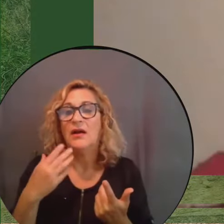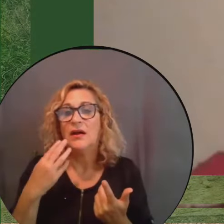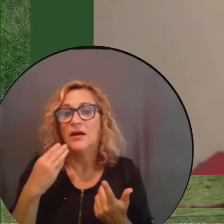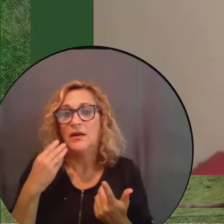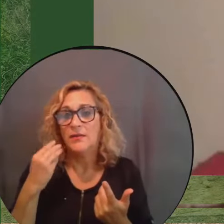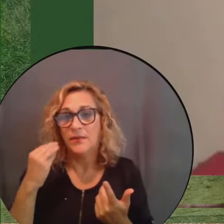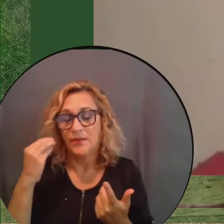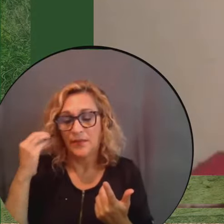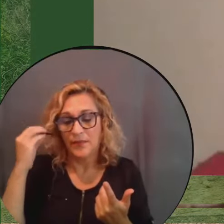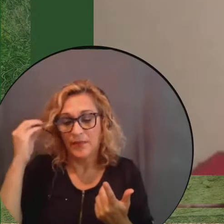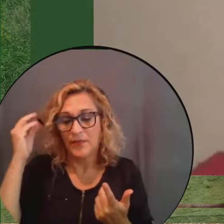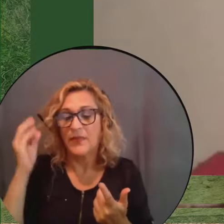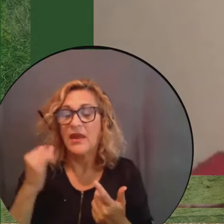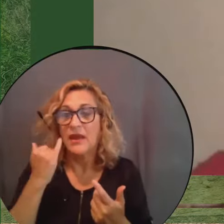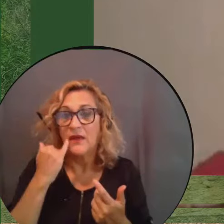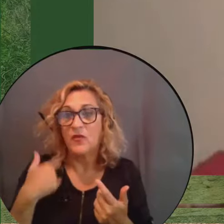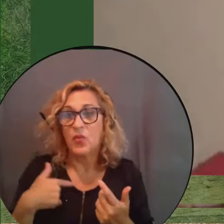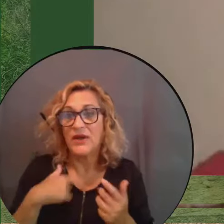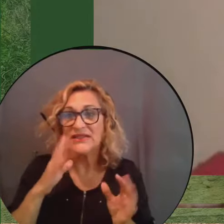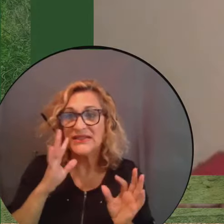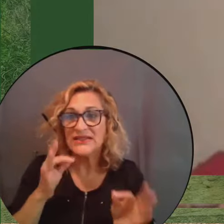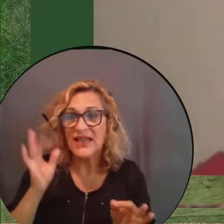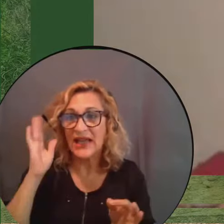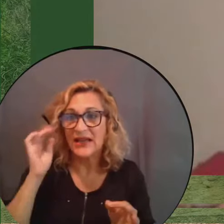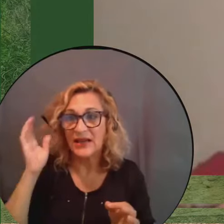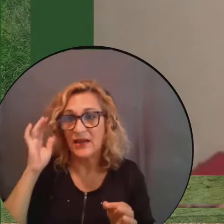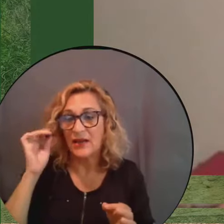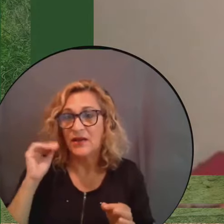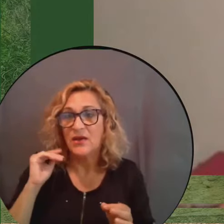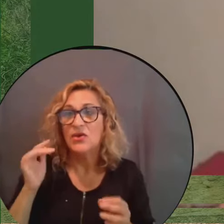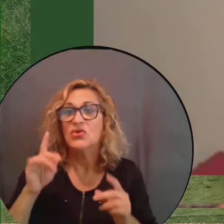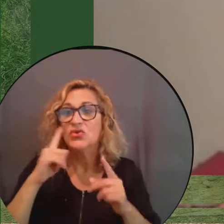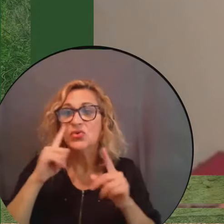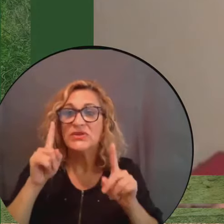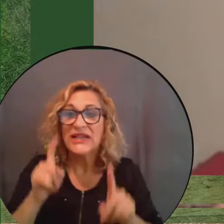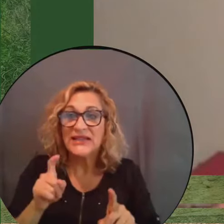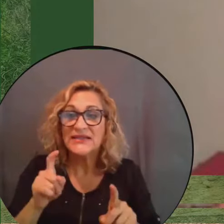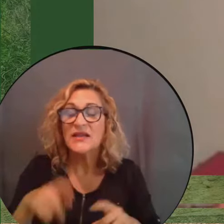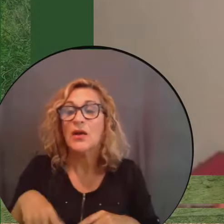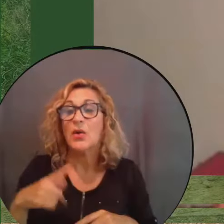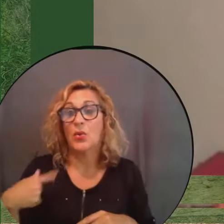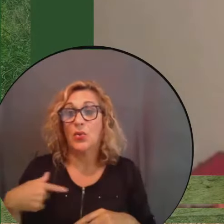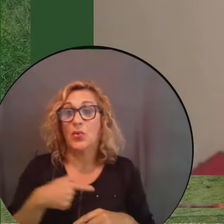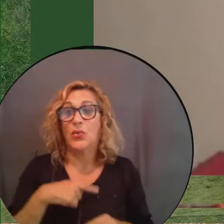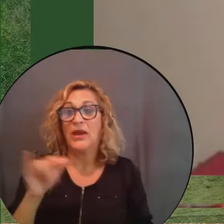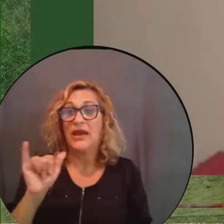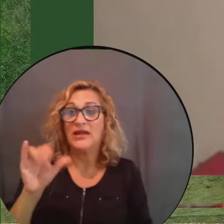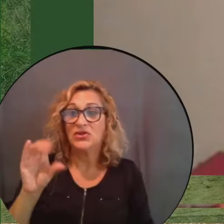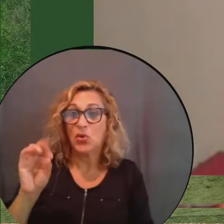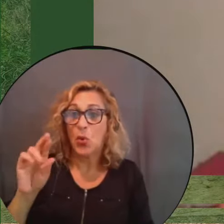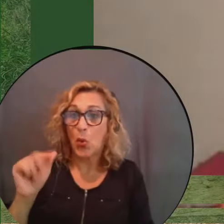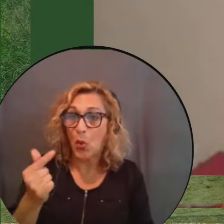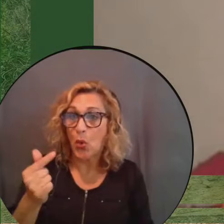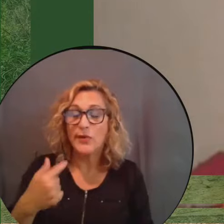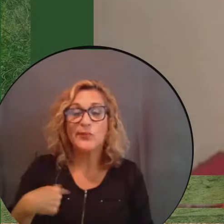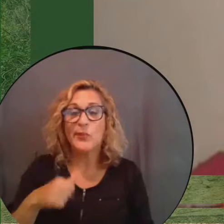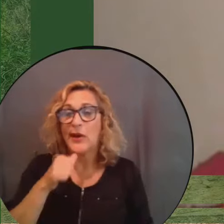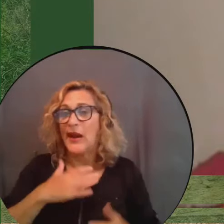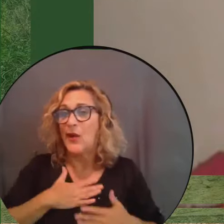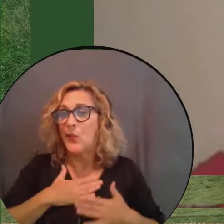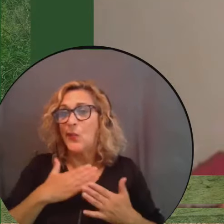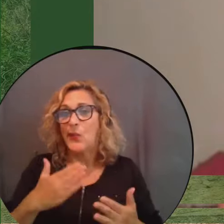we decided to test this, you know, while we as an organization, we aren't willing to